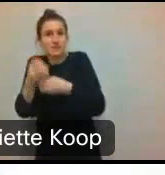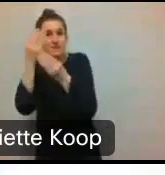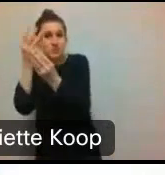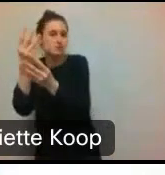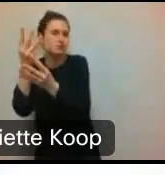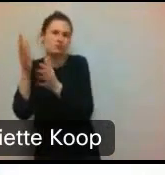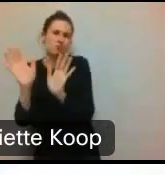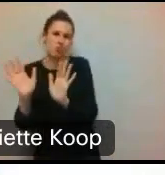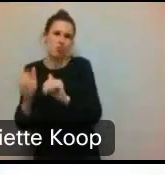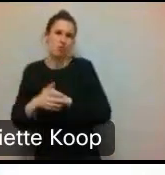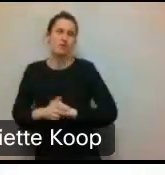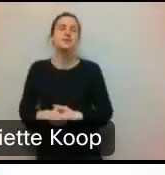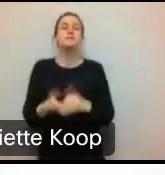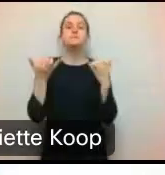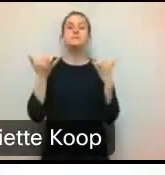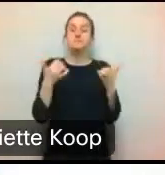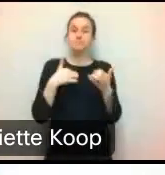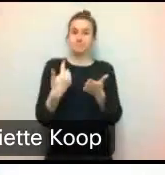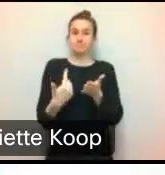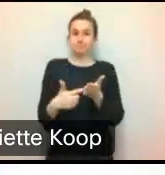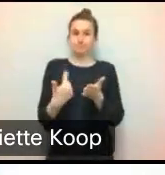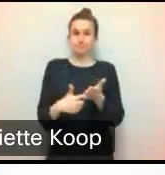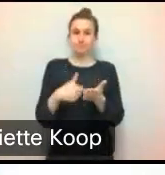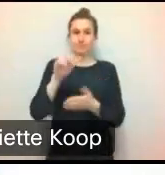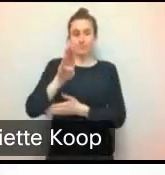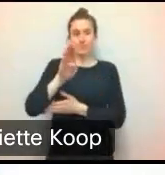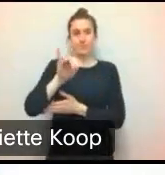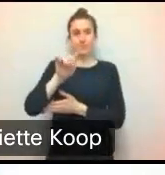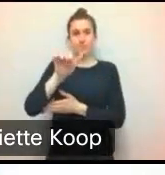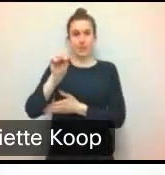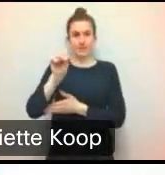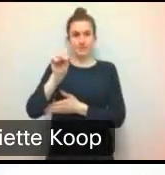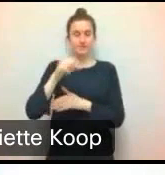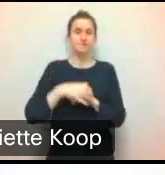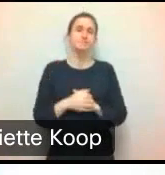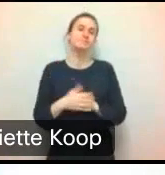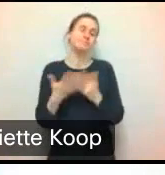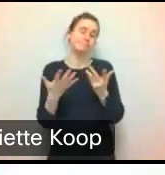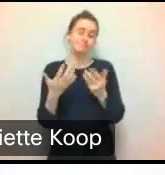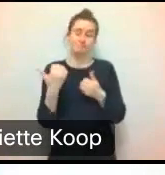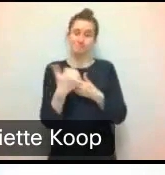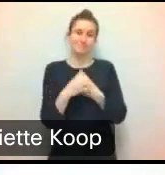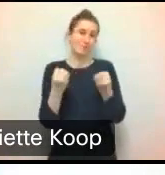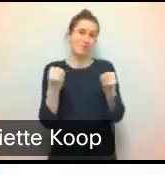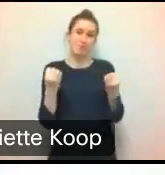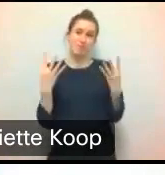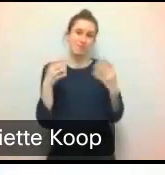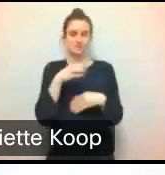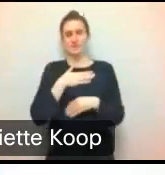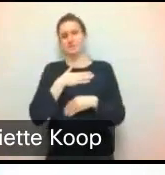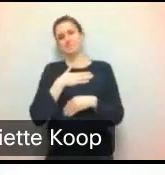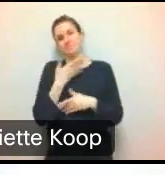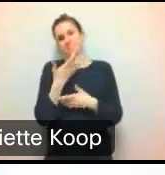So I'm going to go right into biases, and like I said, there's a lot, and this is one of my favorite